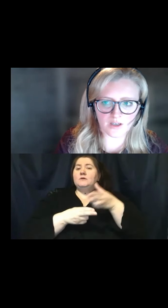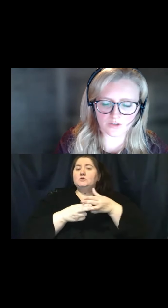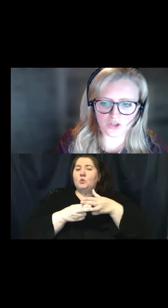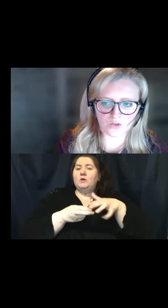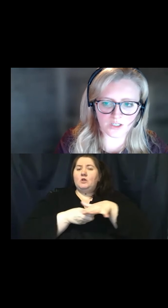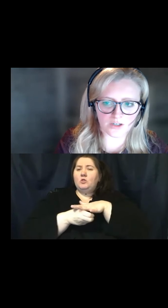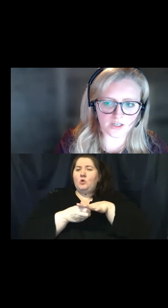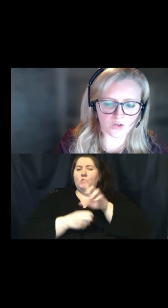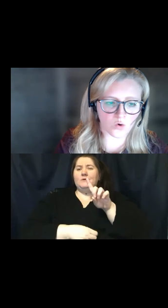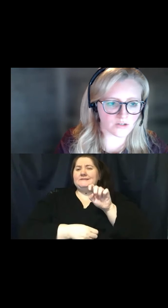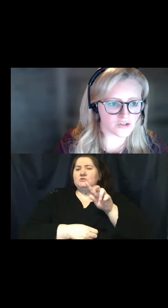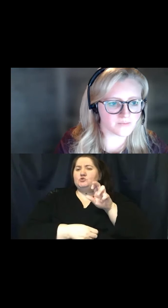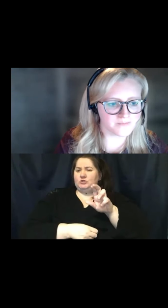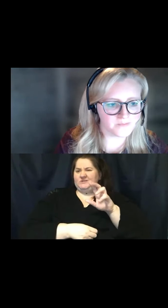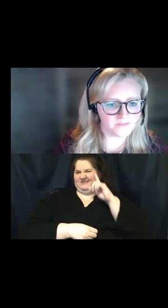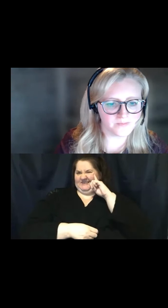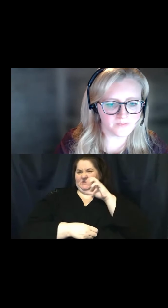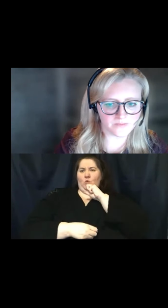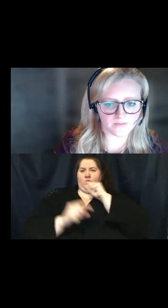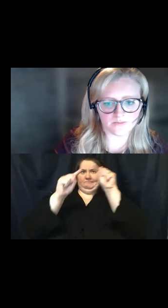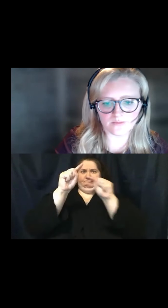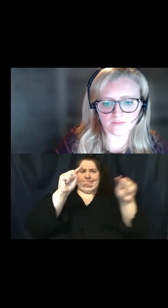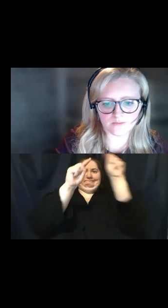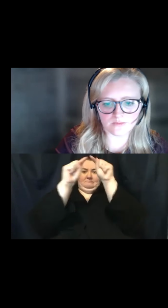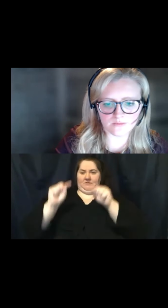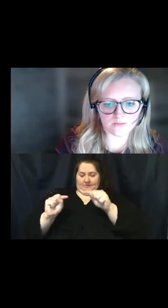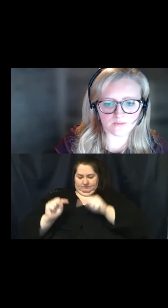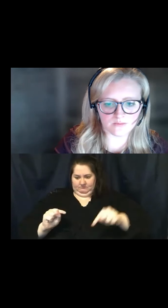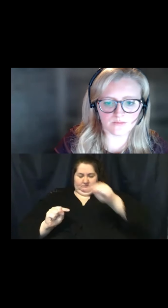detours as shown here in orange.